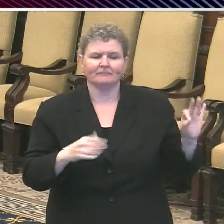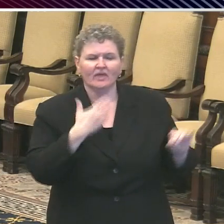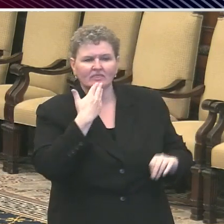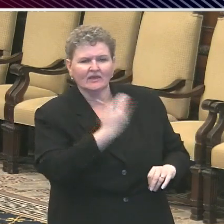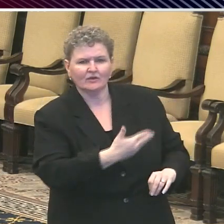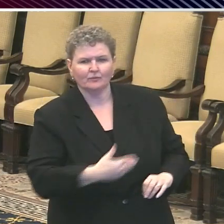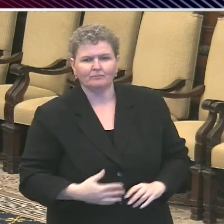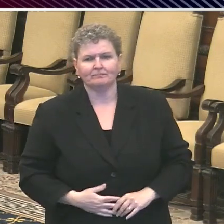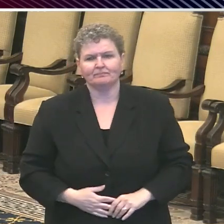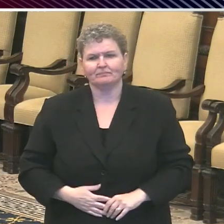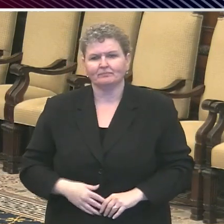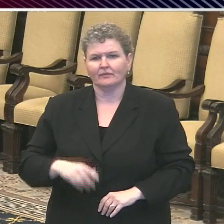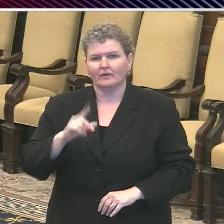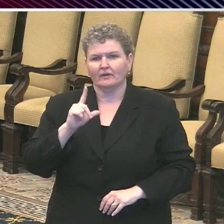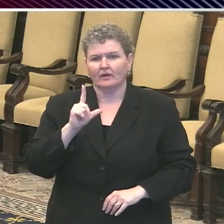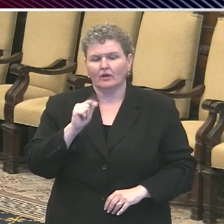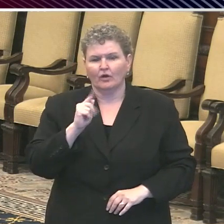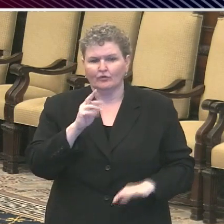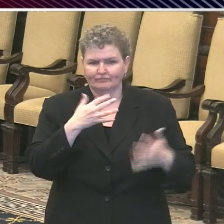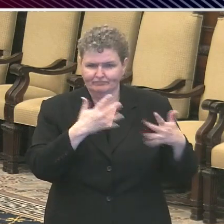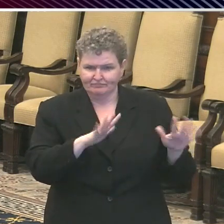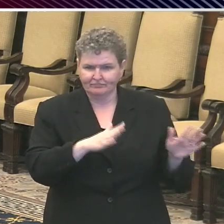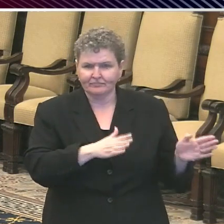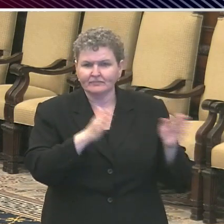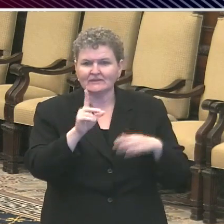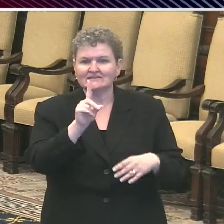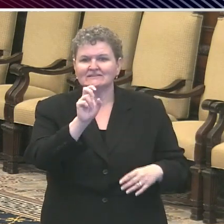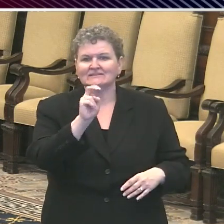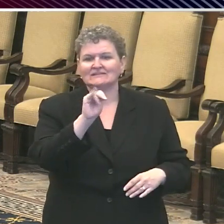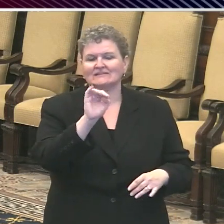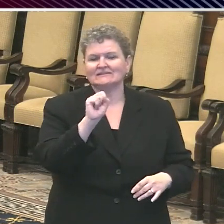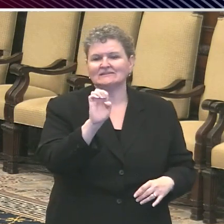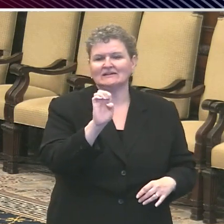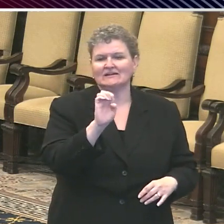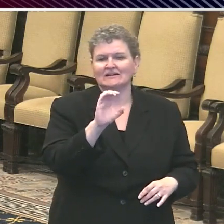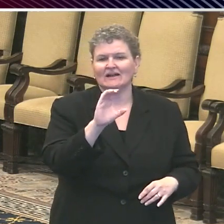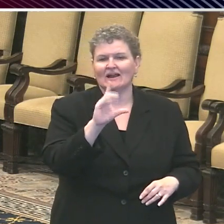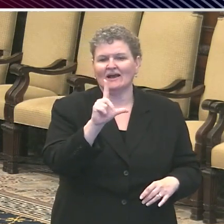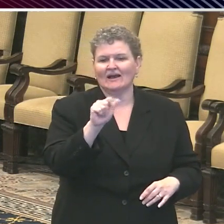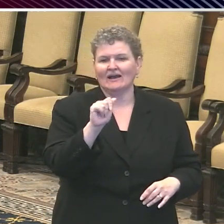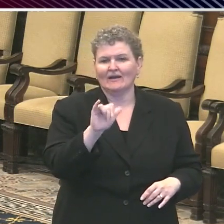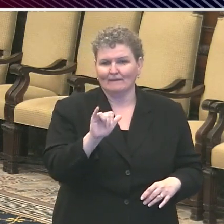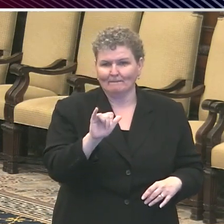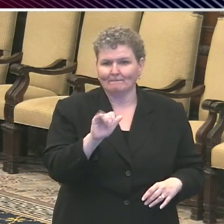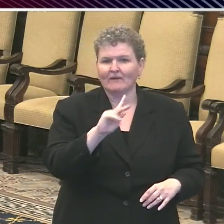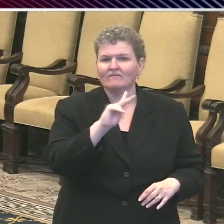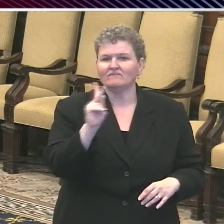Thanks, Laura. We are going to go now to Denise Clay of the Philadelphia Sunday Sun.